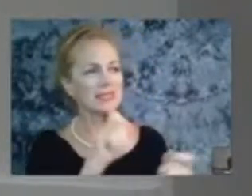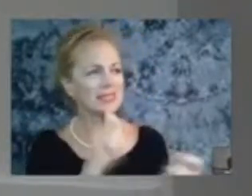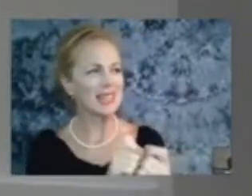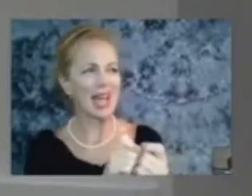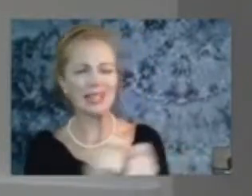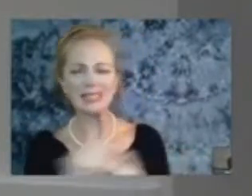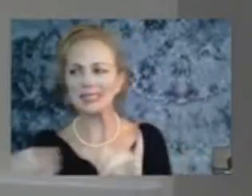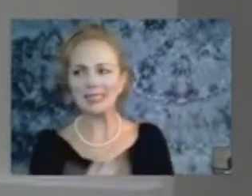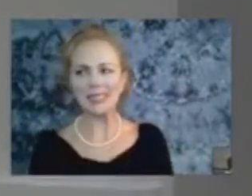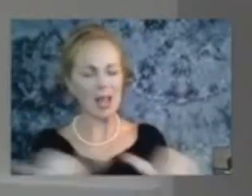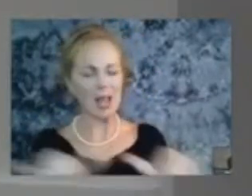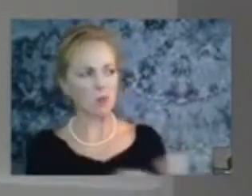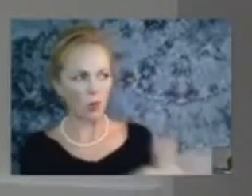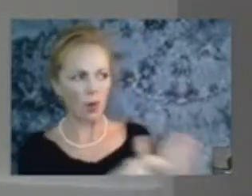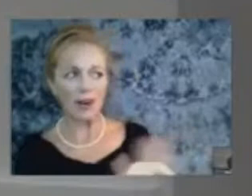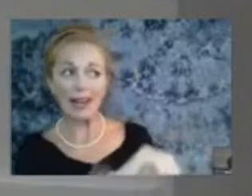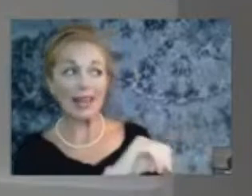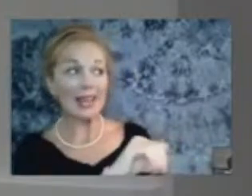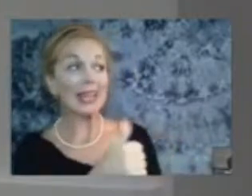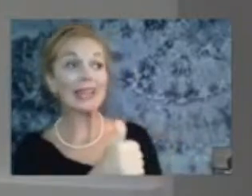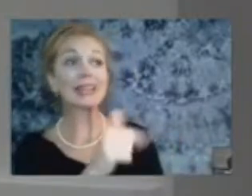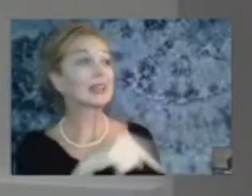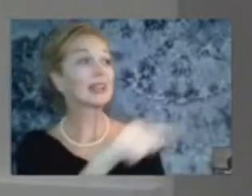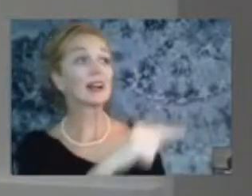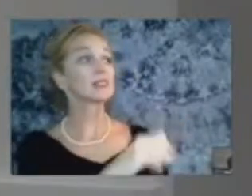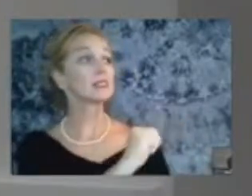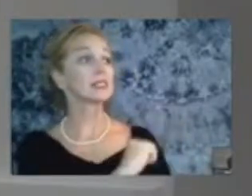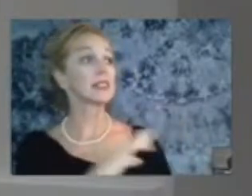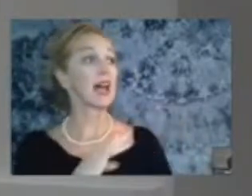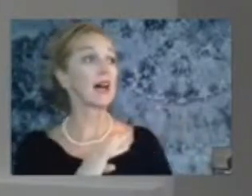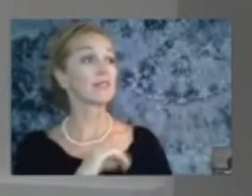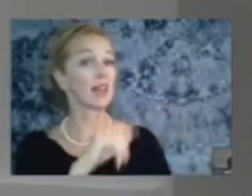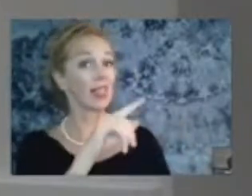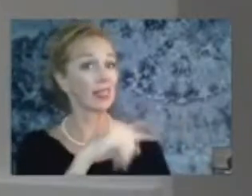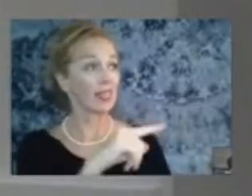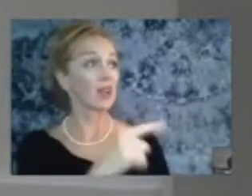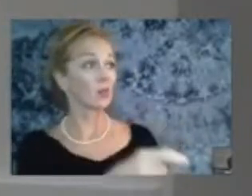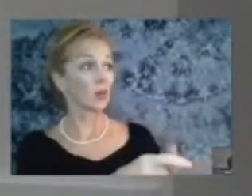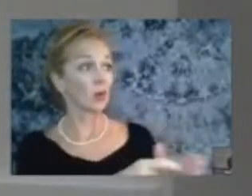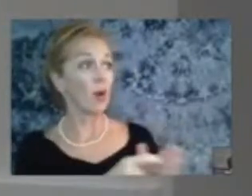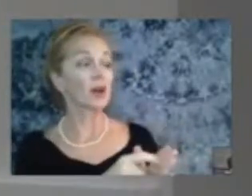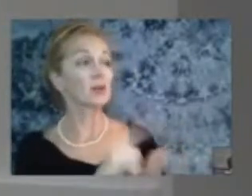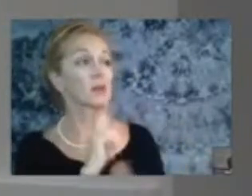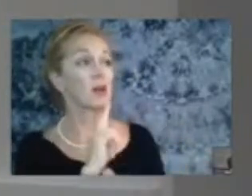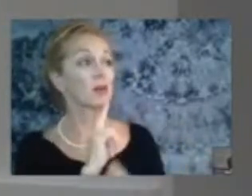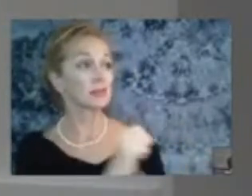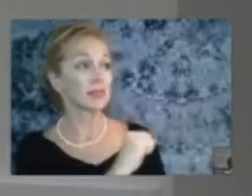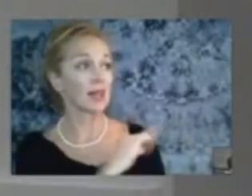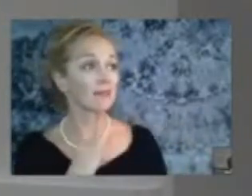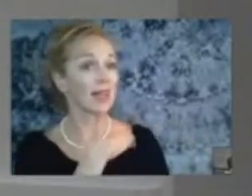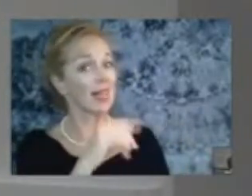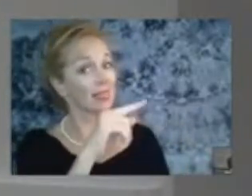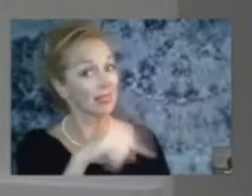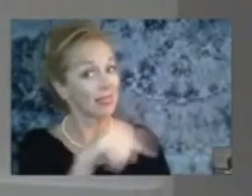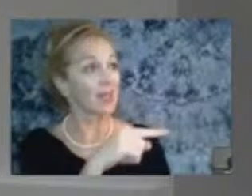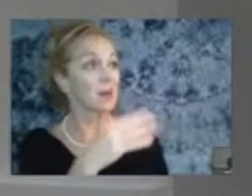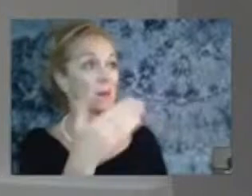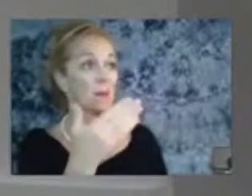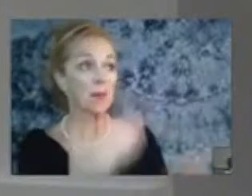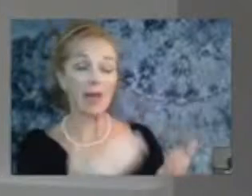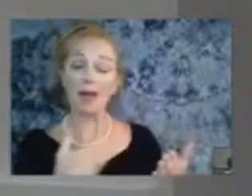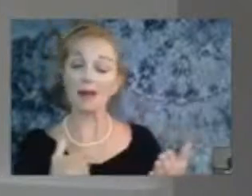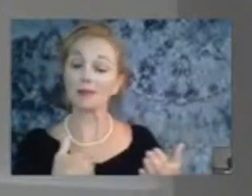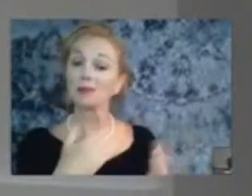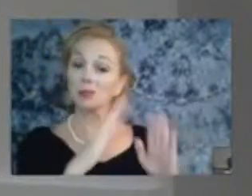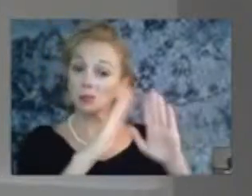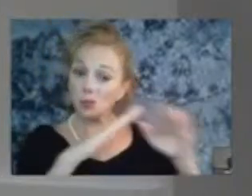exists for any of our staff who are required to be on site, that they may have children as well, and they have worked through all